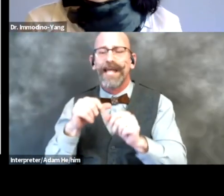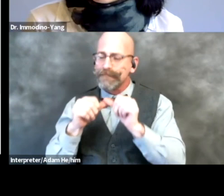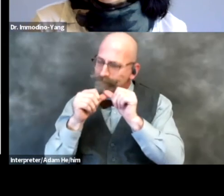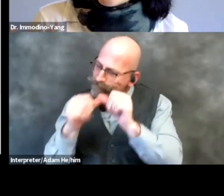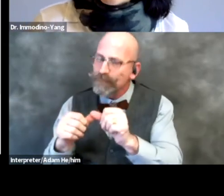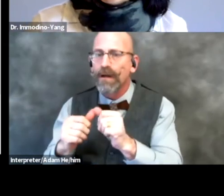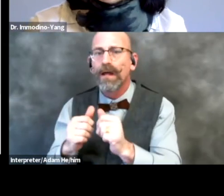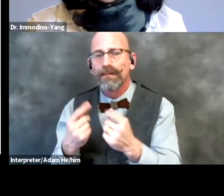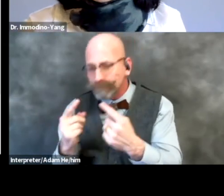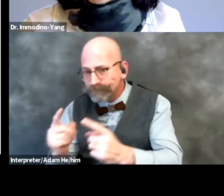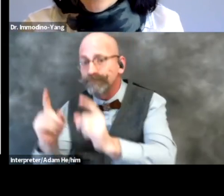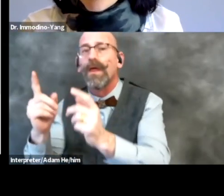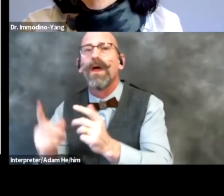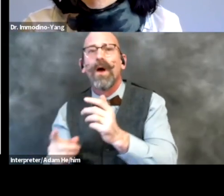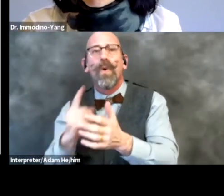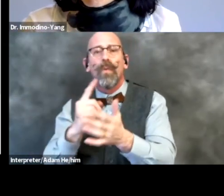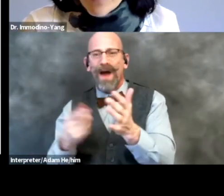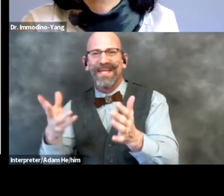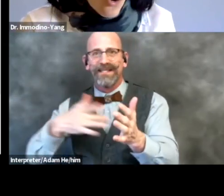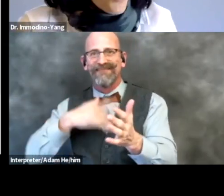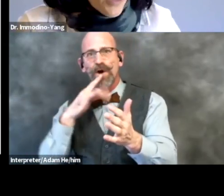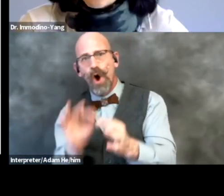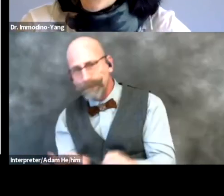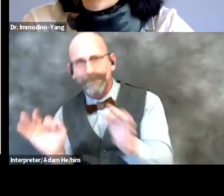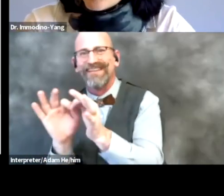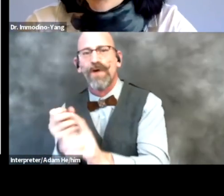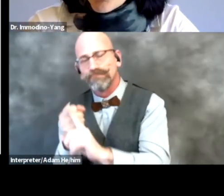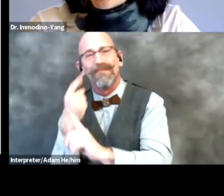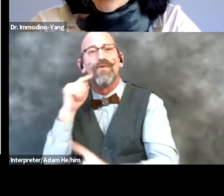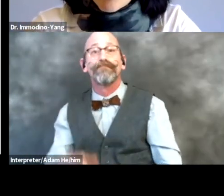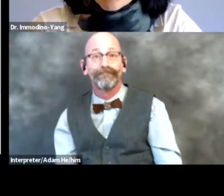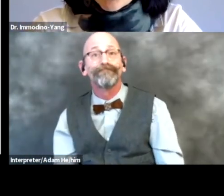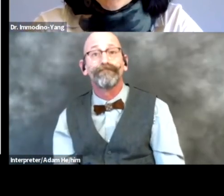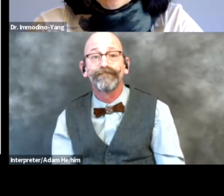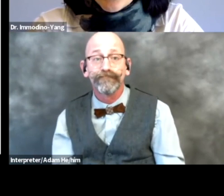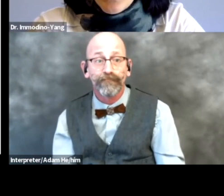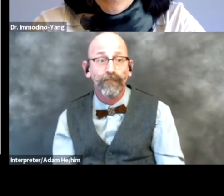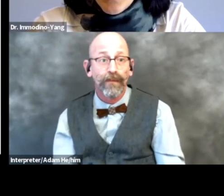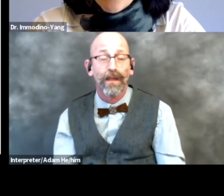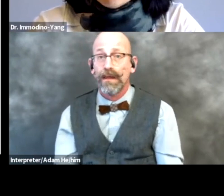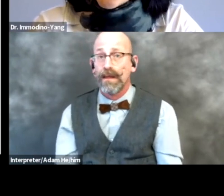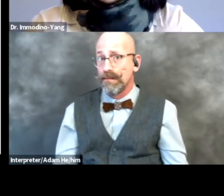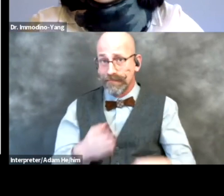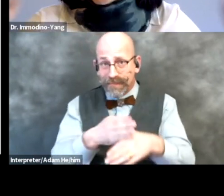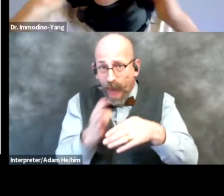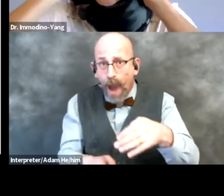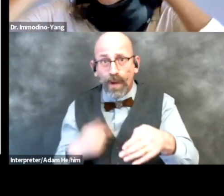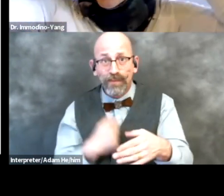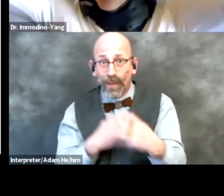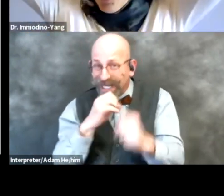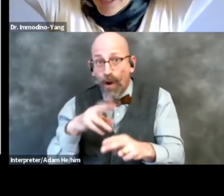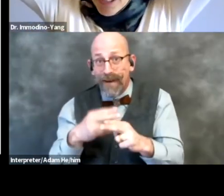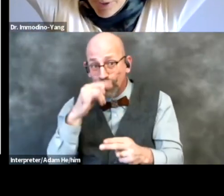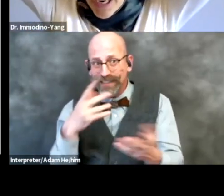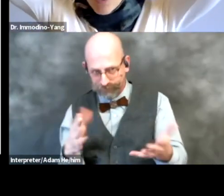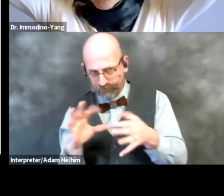most important or meaningful to them. All the kinds of outcomes that we most care about for kids. And so these